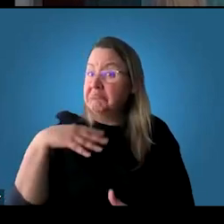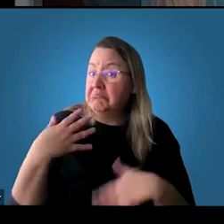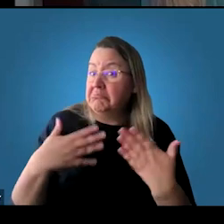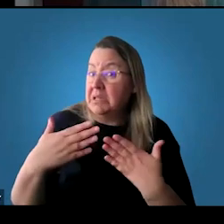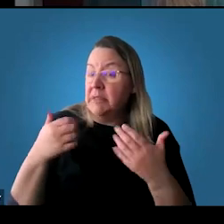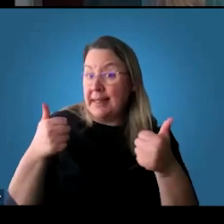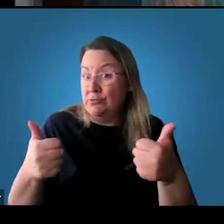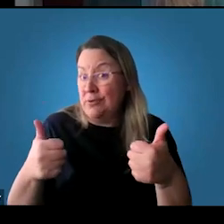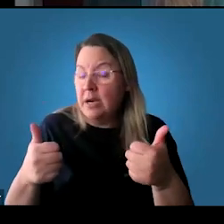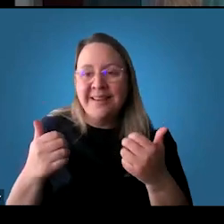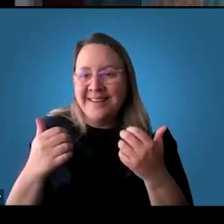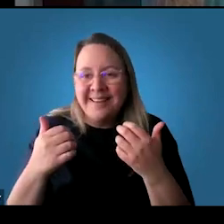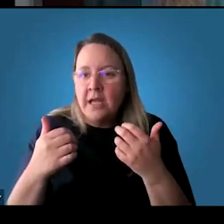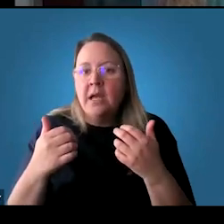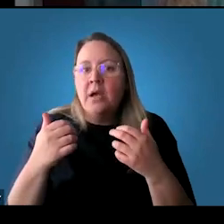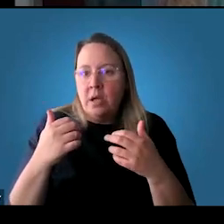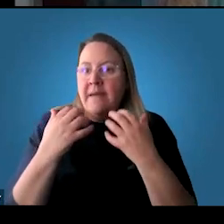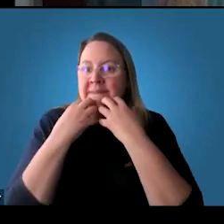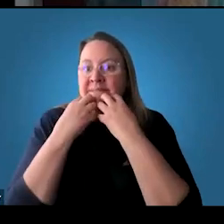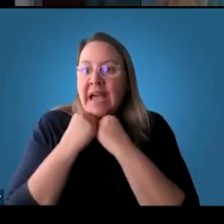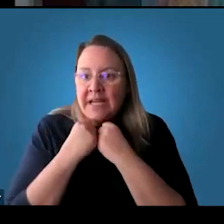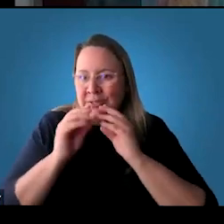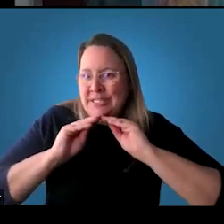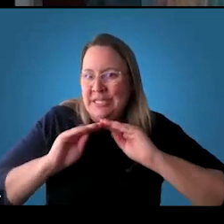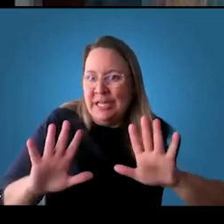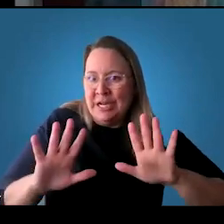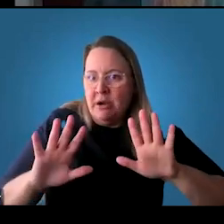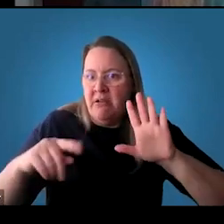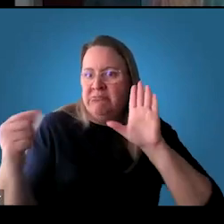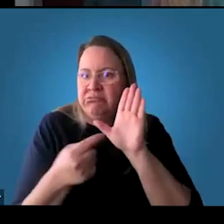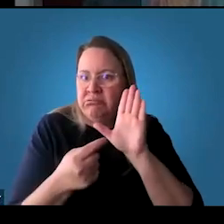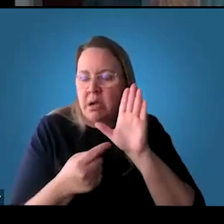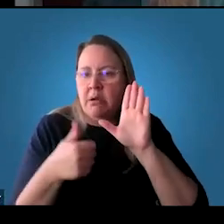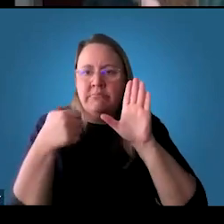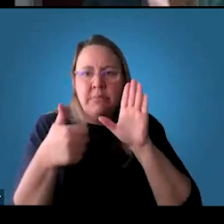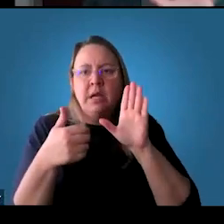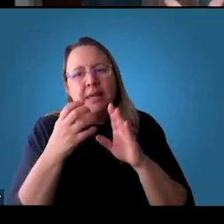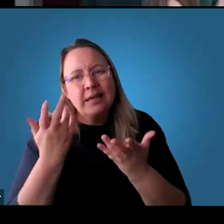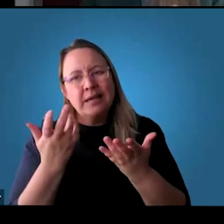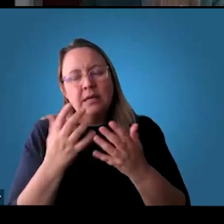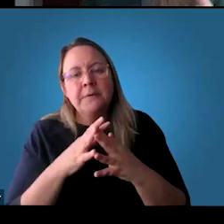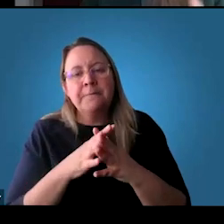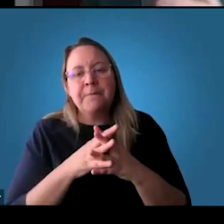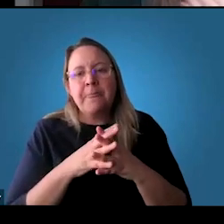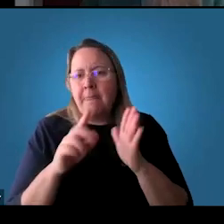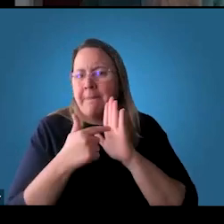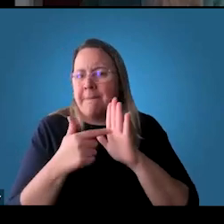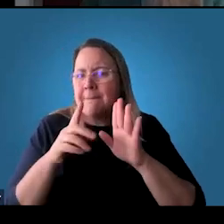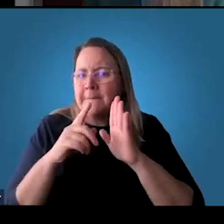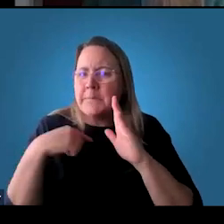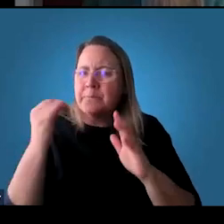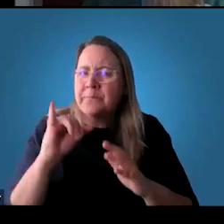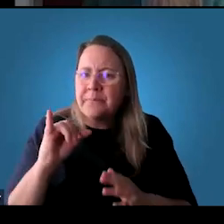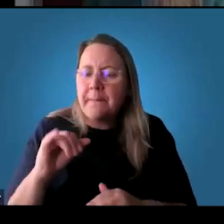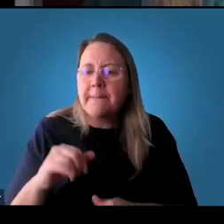is fantastic because once you have those values clearly defined, I want to show you an example of what it could